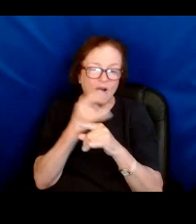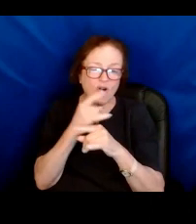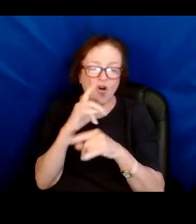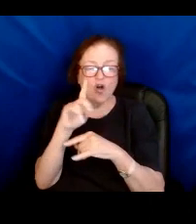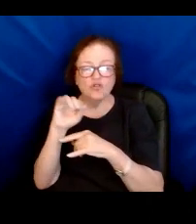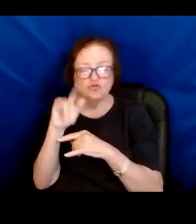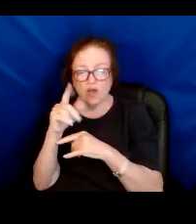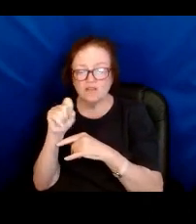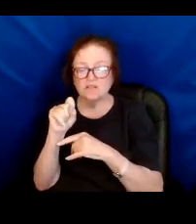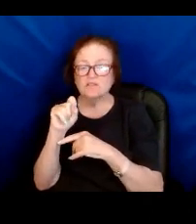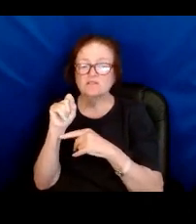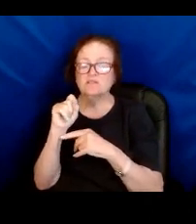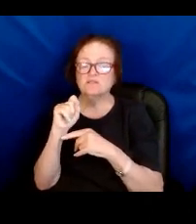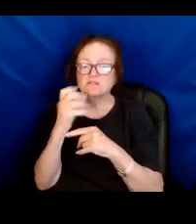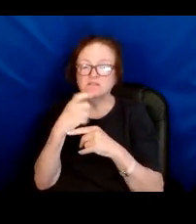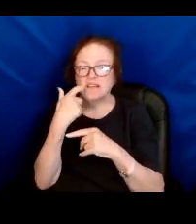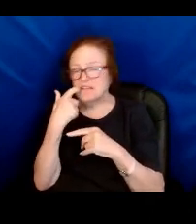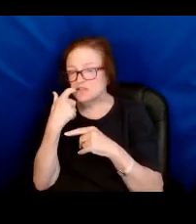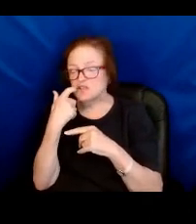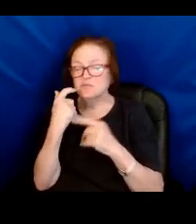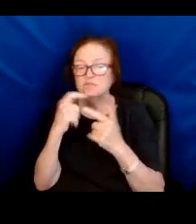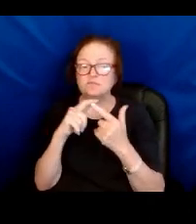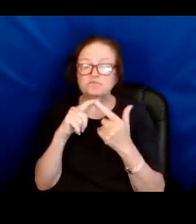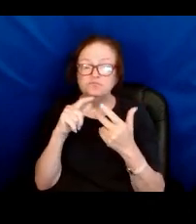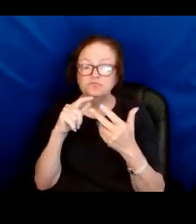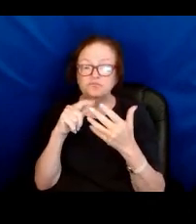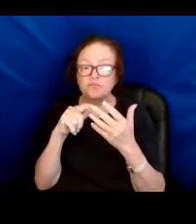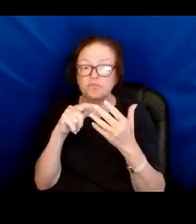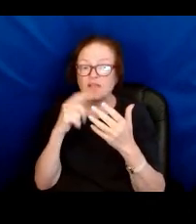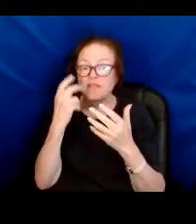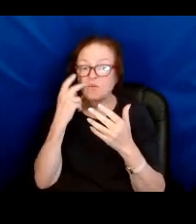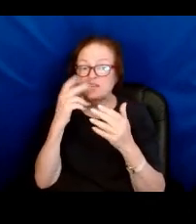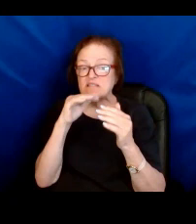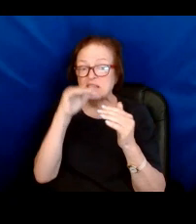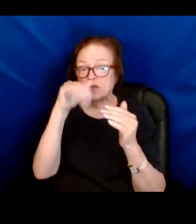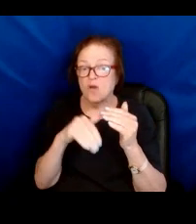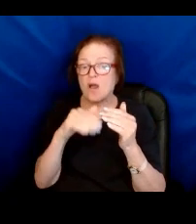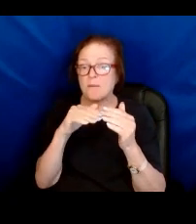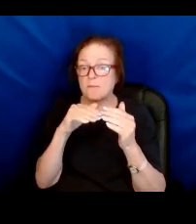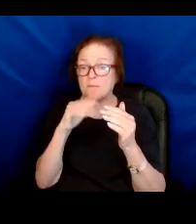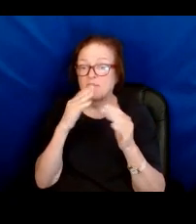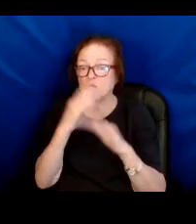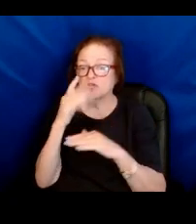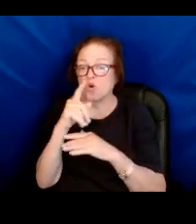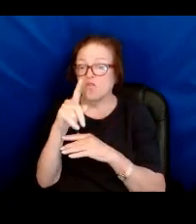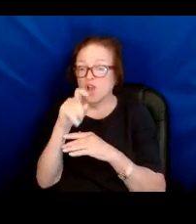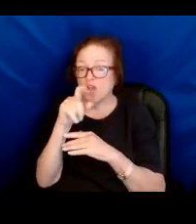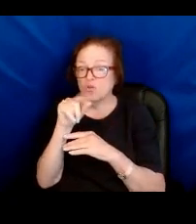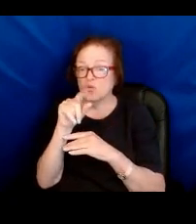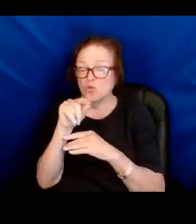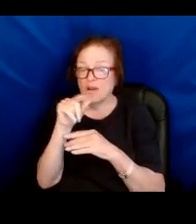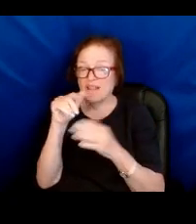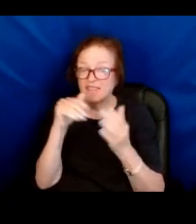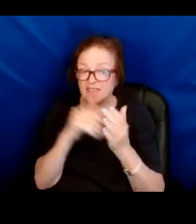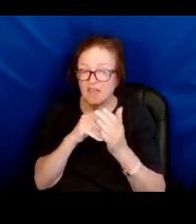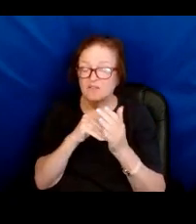use related diagnoses clients. We see this precipitous drop from, they were over 120,000 people in